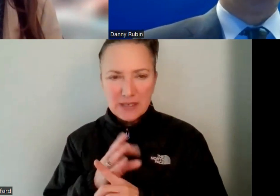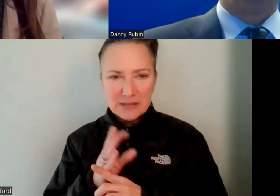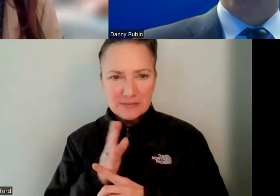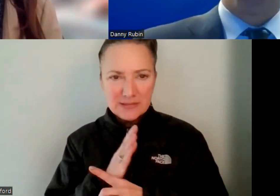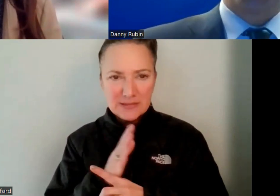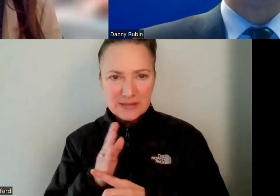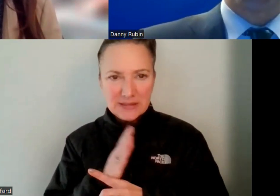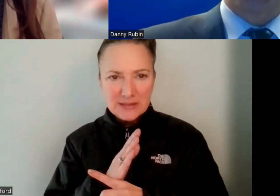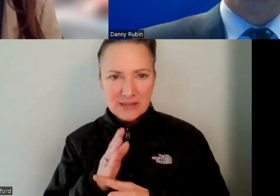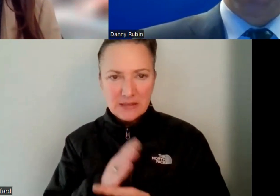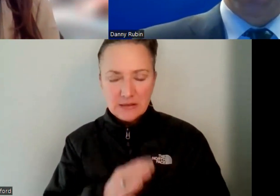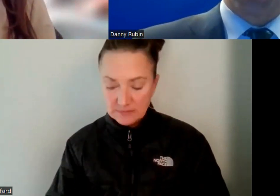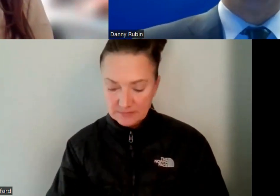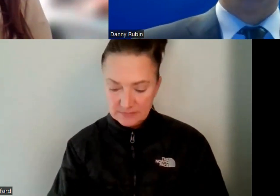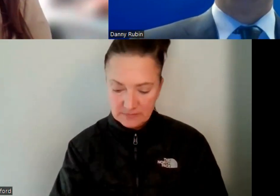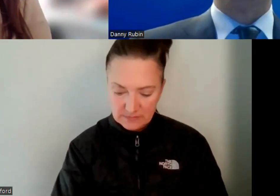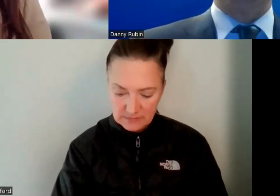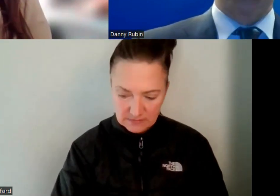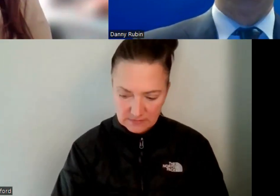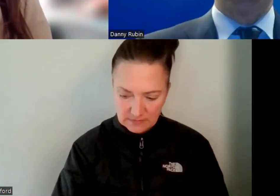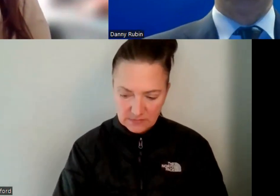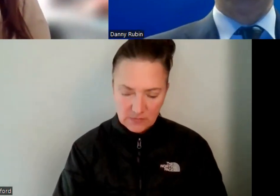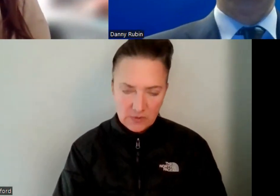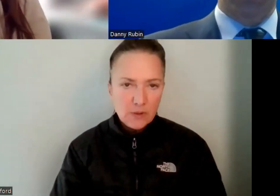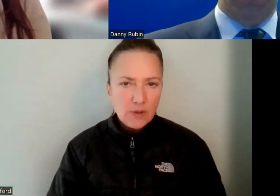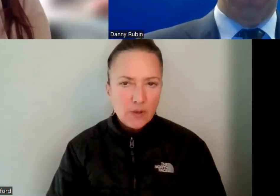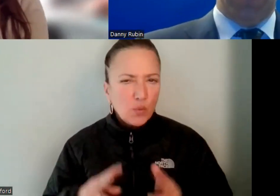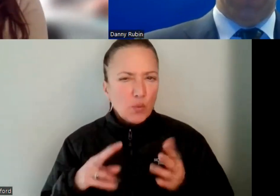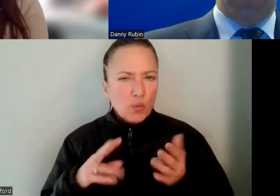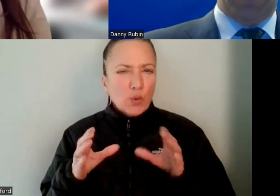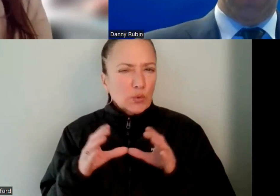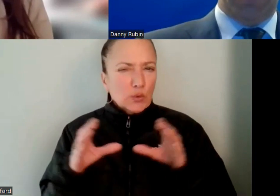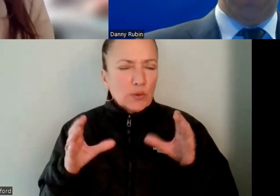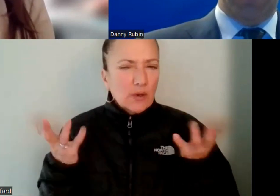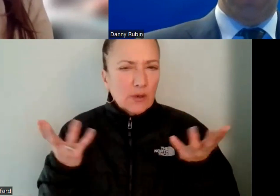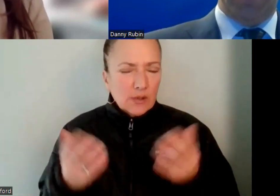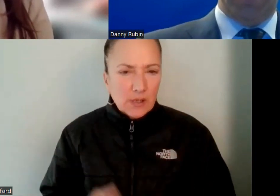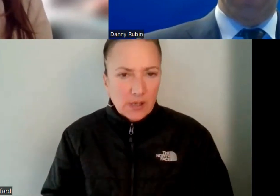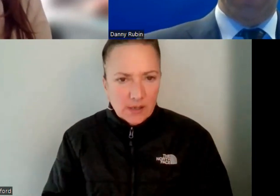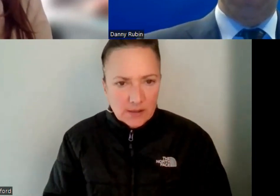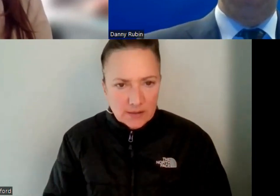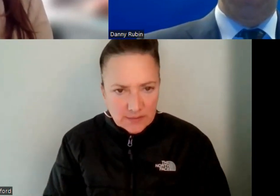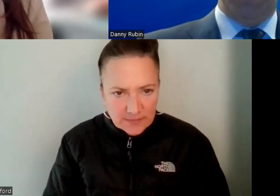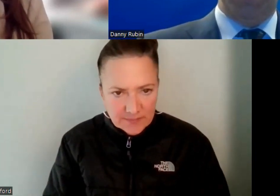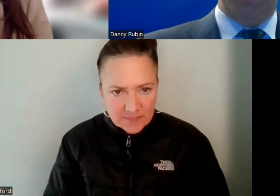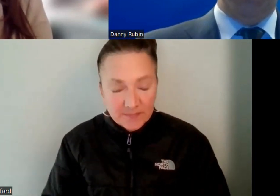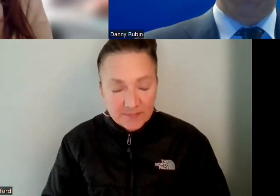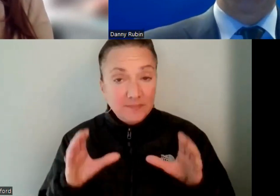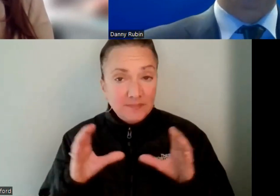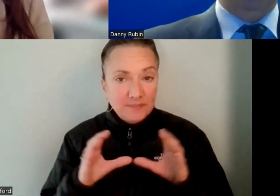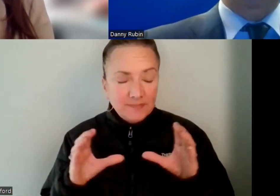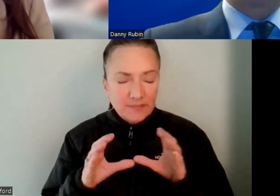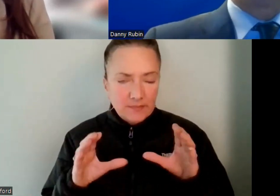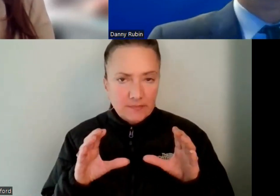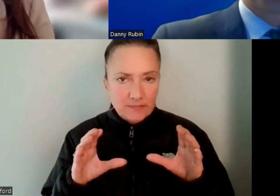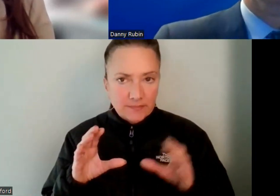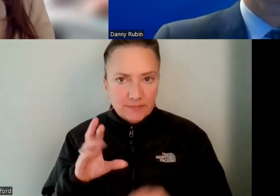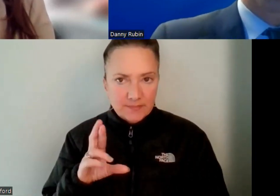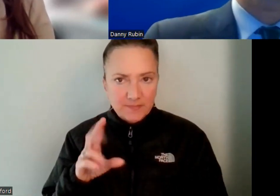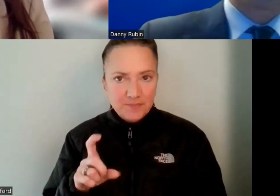need to, and what is the certification? What is it? Yeah, so it's called a certified pharmacy technician.